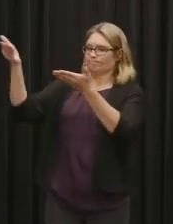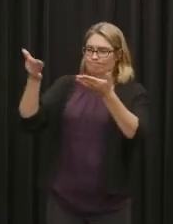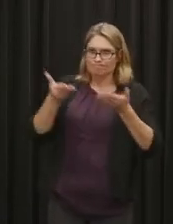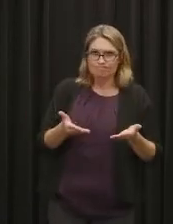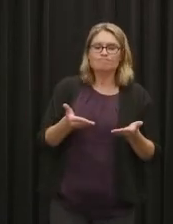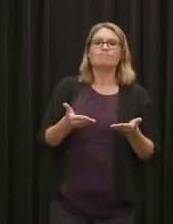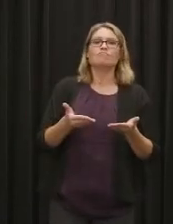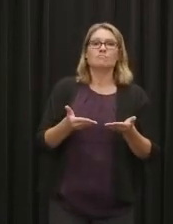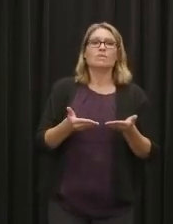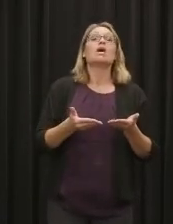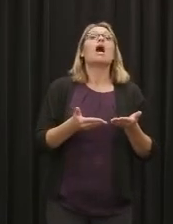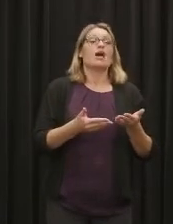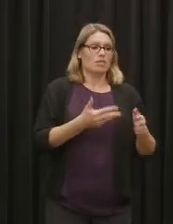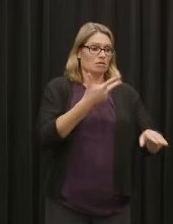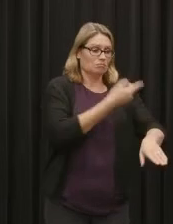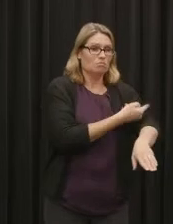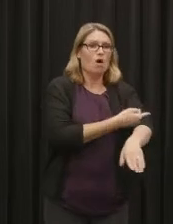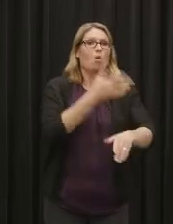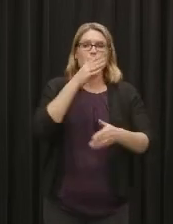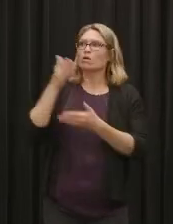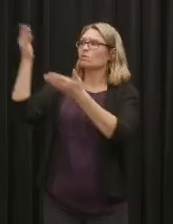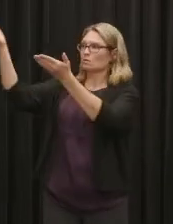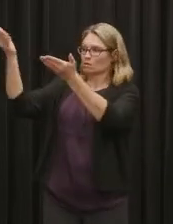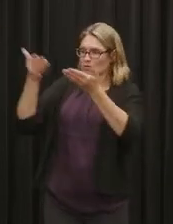will immediately follow thereafter.